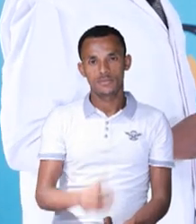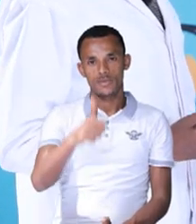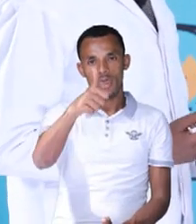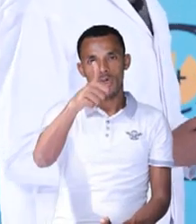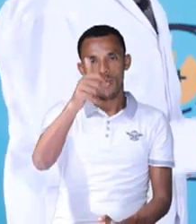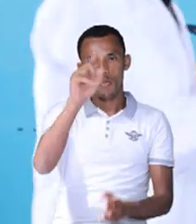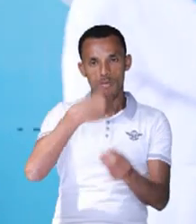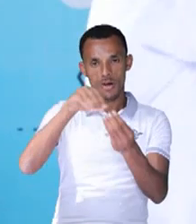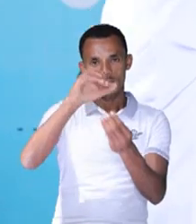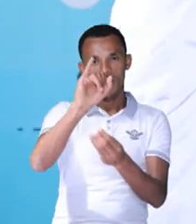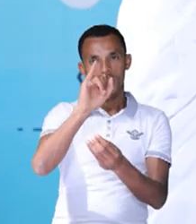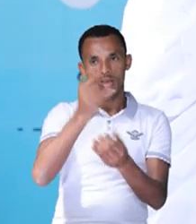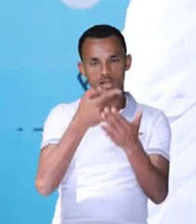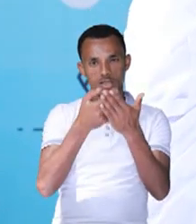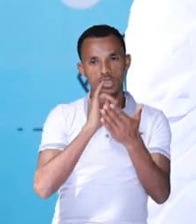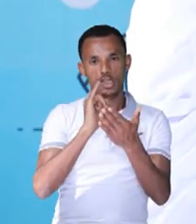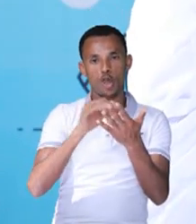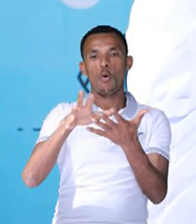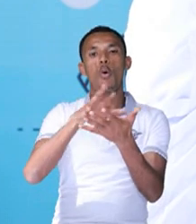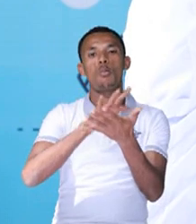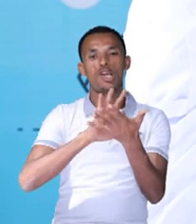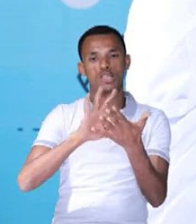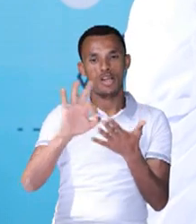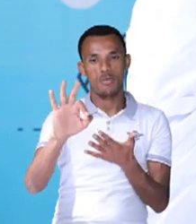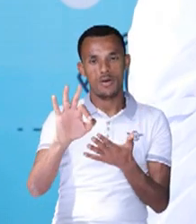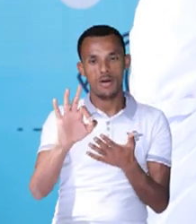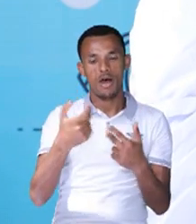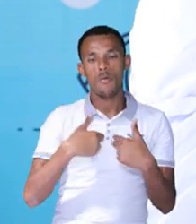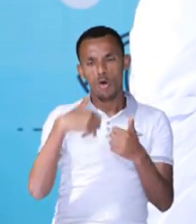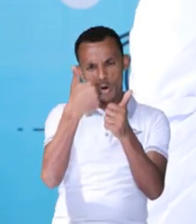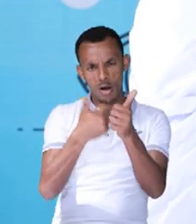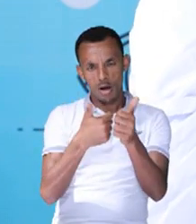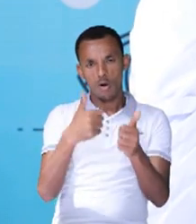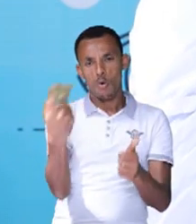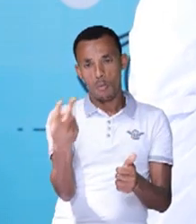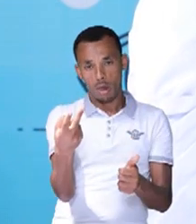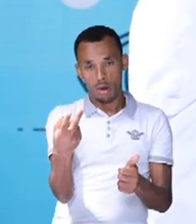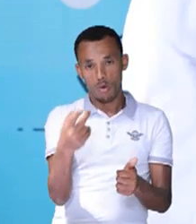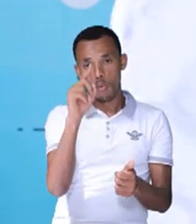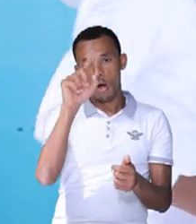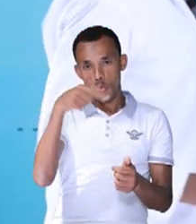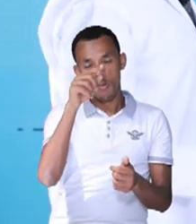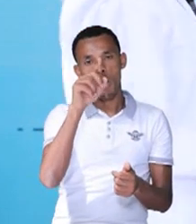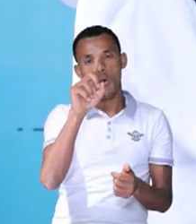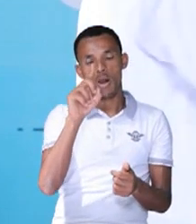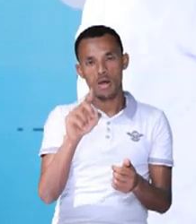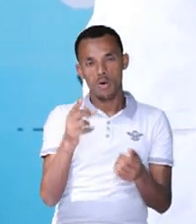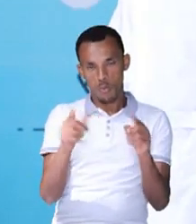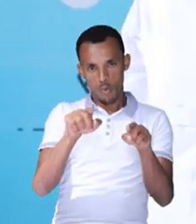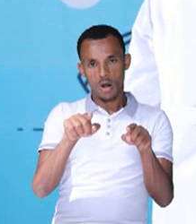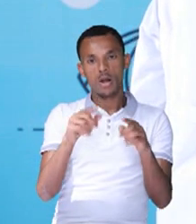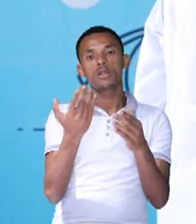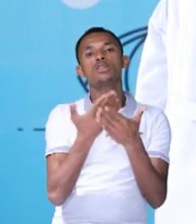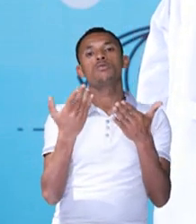A 1 plus I. This is a complex number having ordered pair to be 1, 1. Where do you find